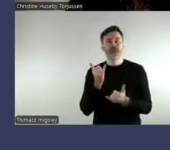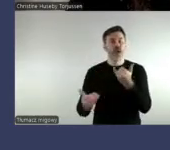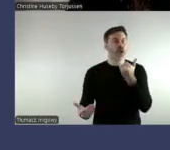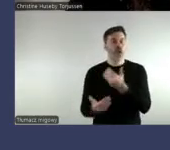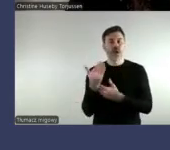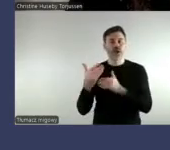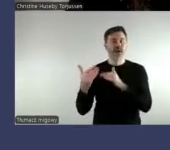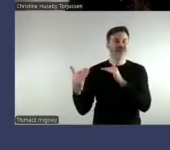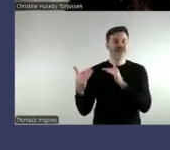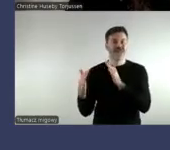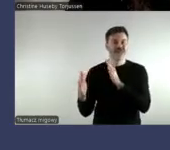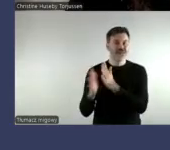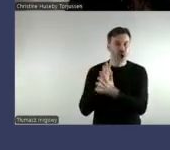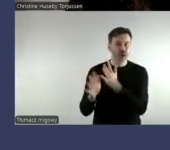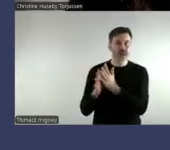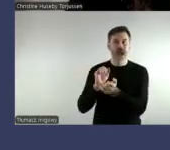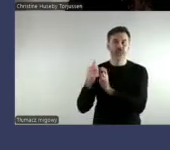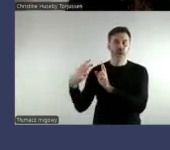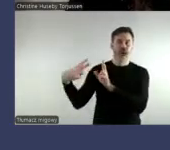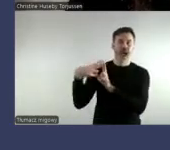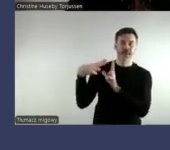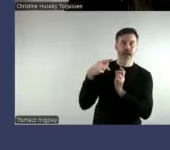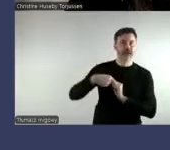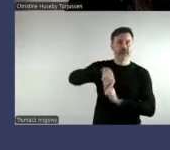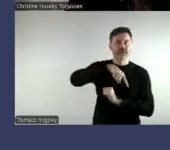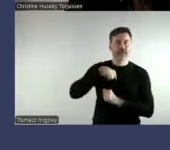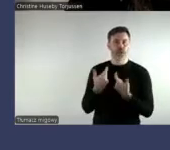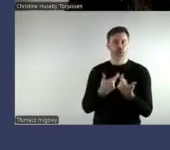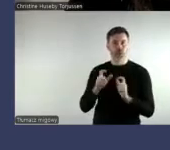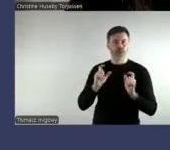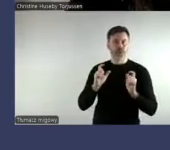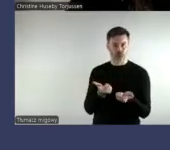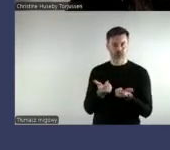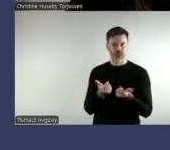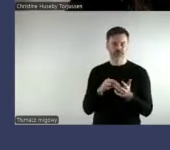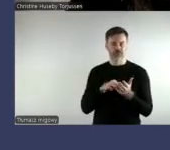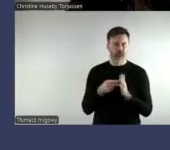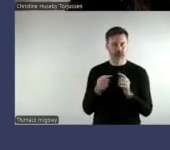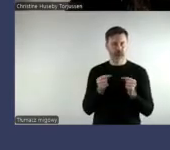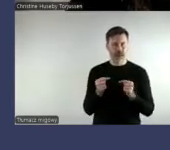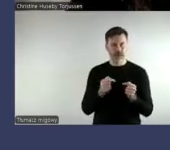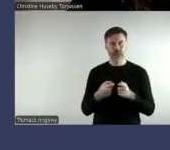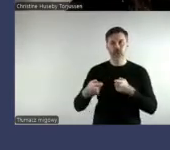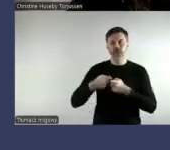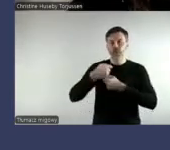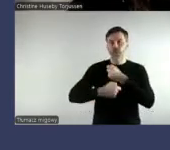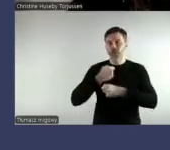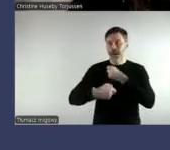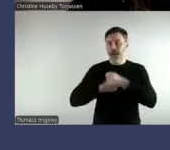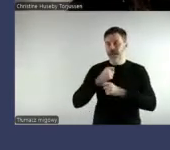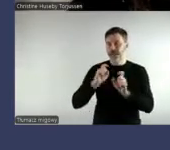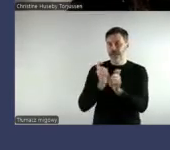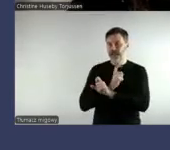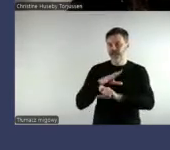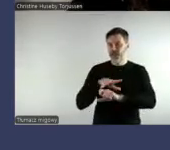and the Swedish regional authorities. So an example is that they have been invited to participate in the digital meetings